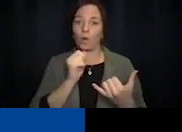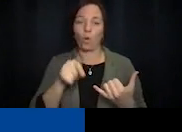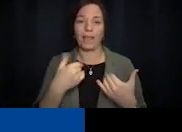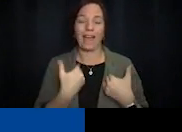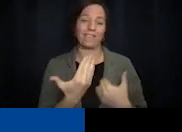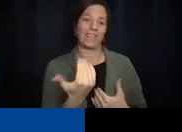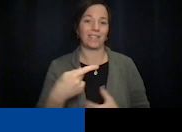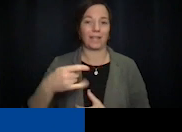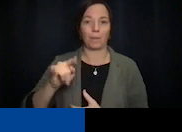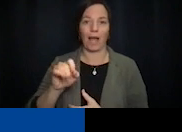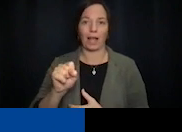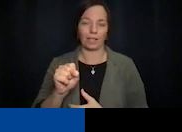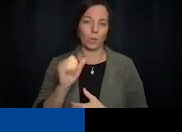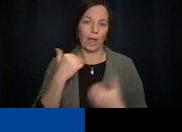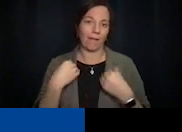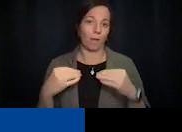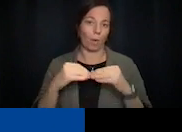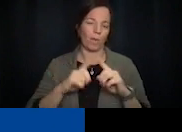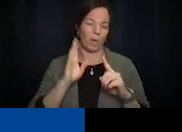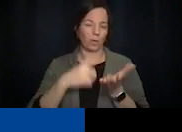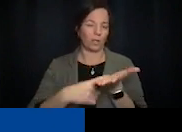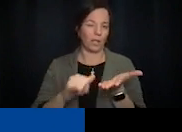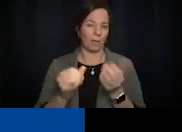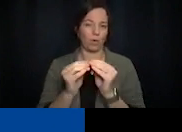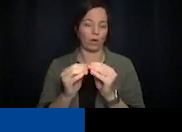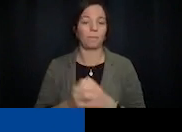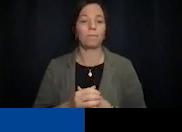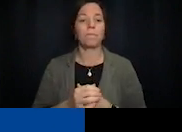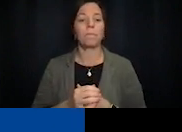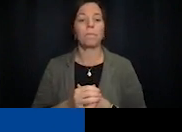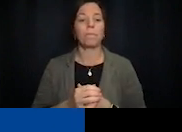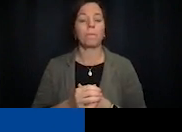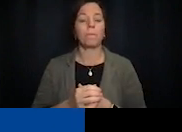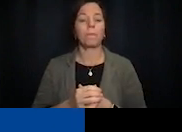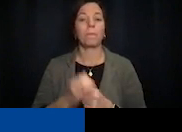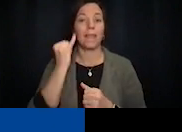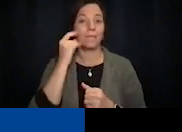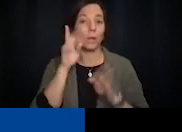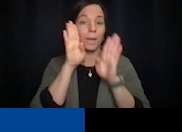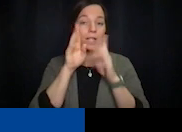pilots, but more, and we'll talk about that in a minute. If you're have paid attention to